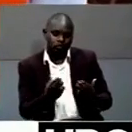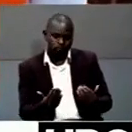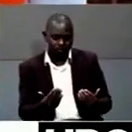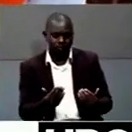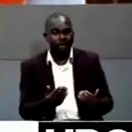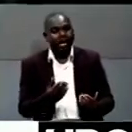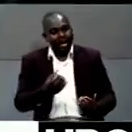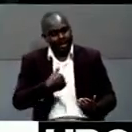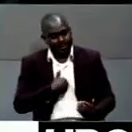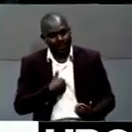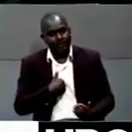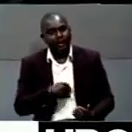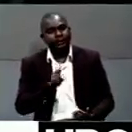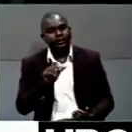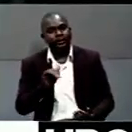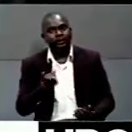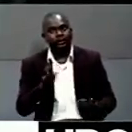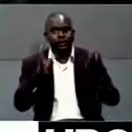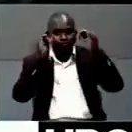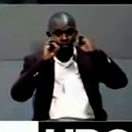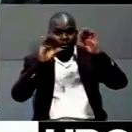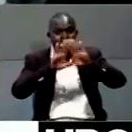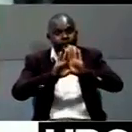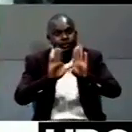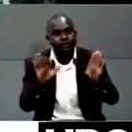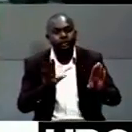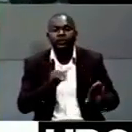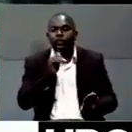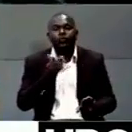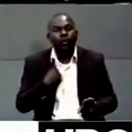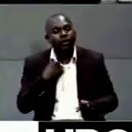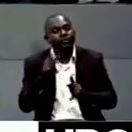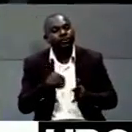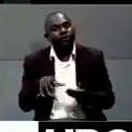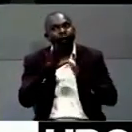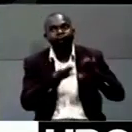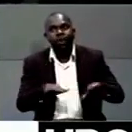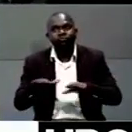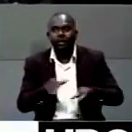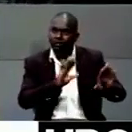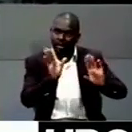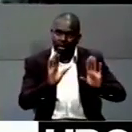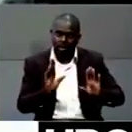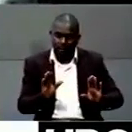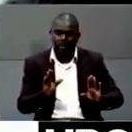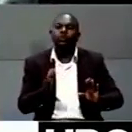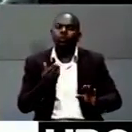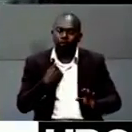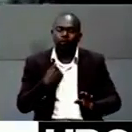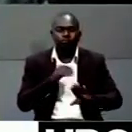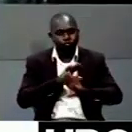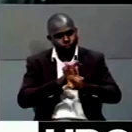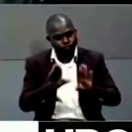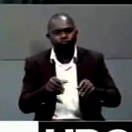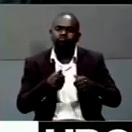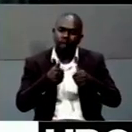Because for us, the president is very clear. He doesn't want his people to do what? Suffer. To suffer. Mm. So we want to put that